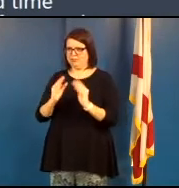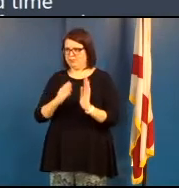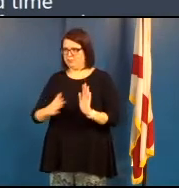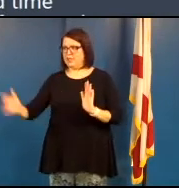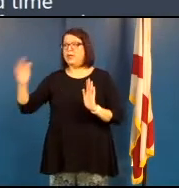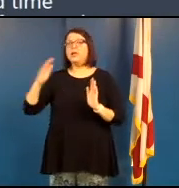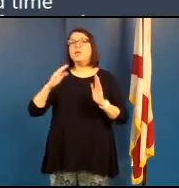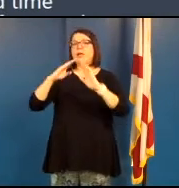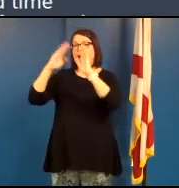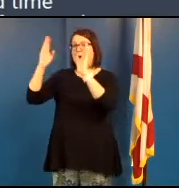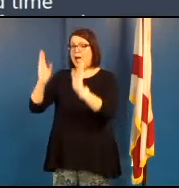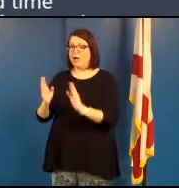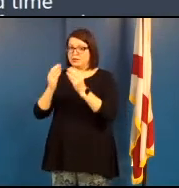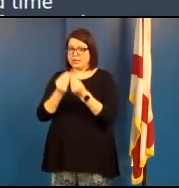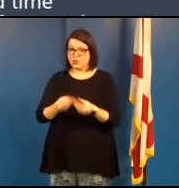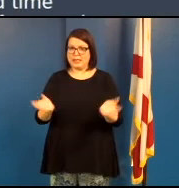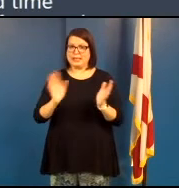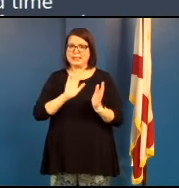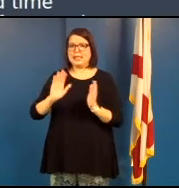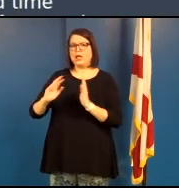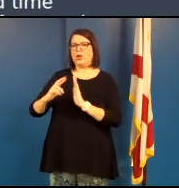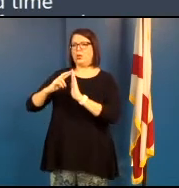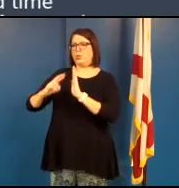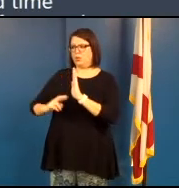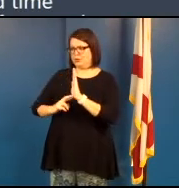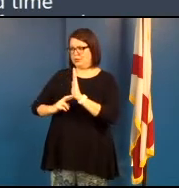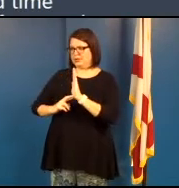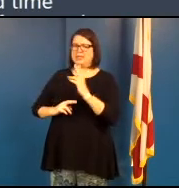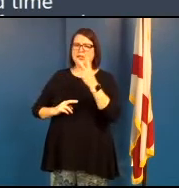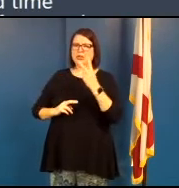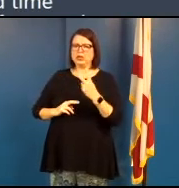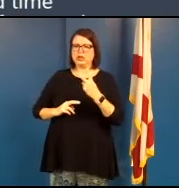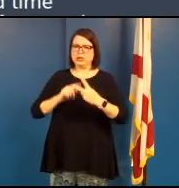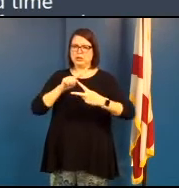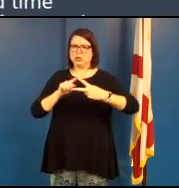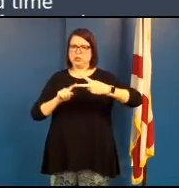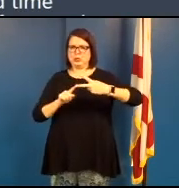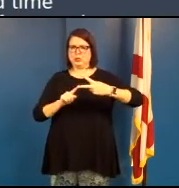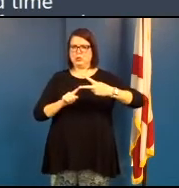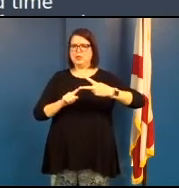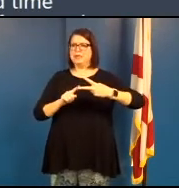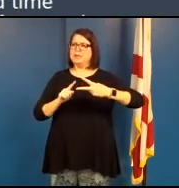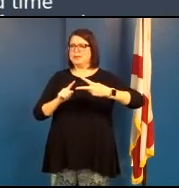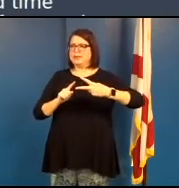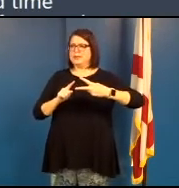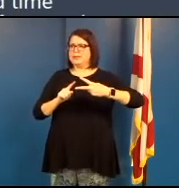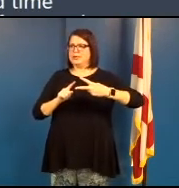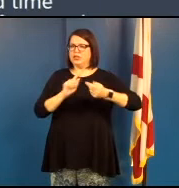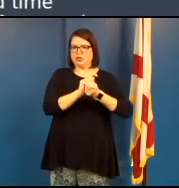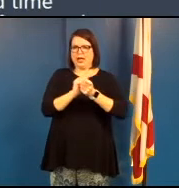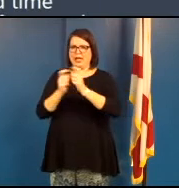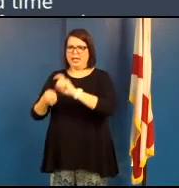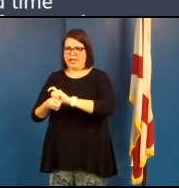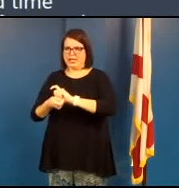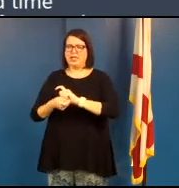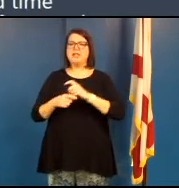rules, and there's one part of that that impacts kind of where we go for upcoming session and project bills. So